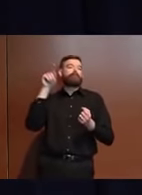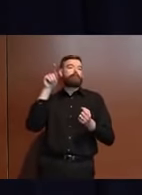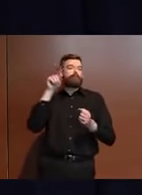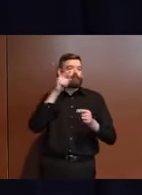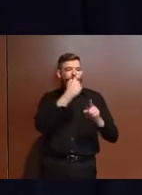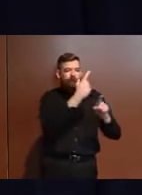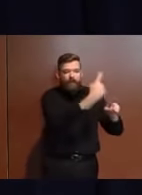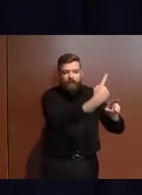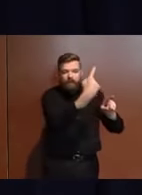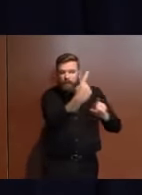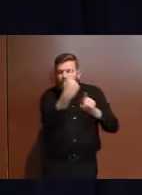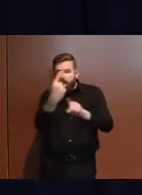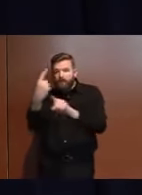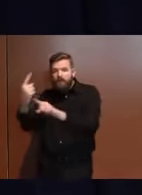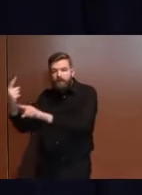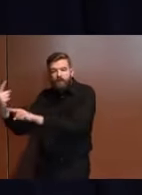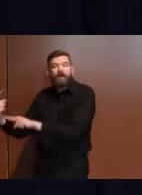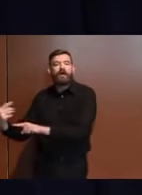COVID-19 positive case.